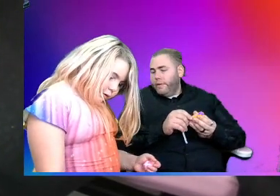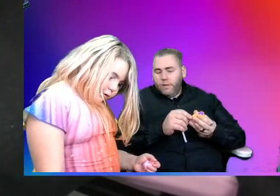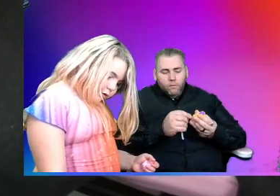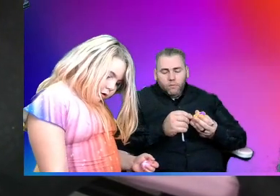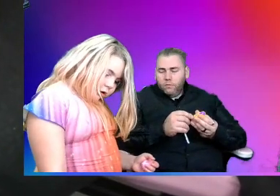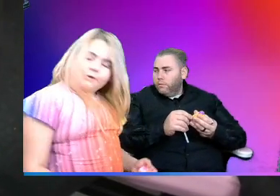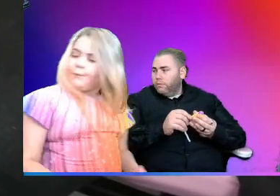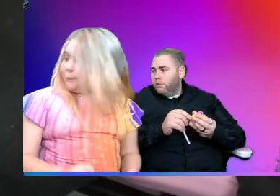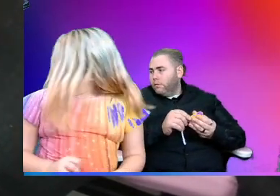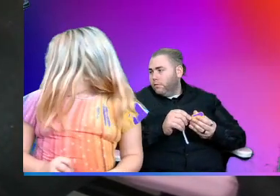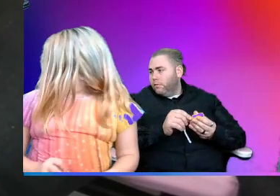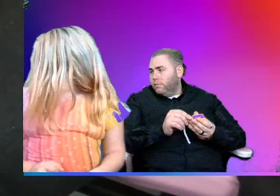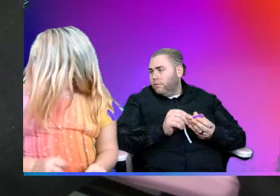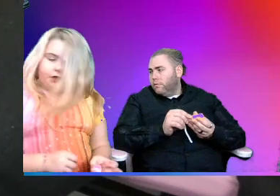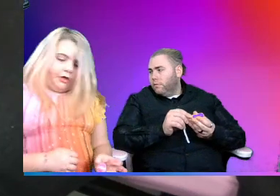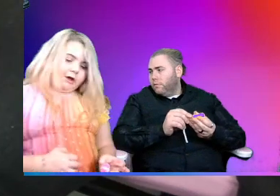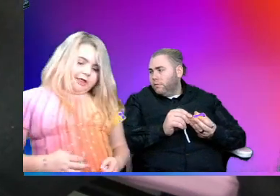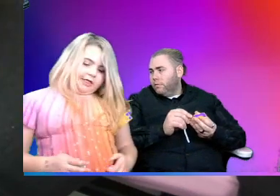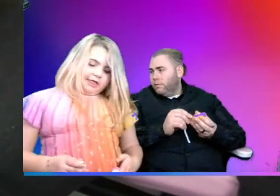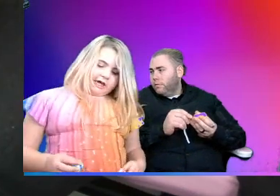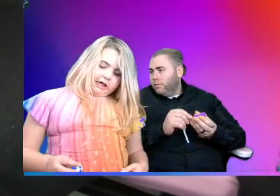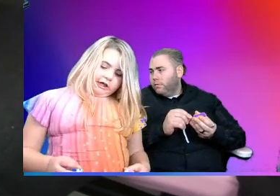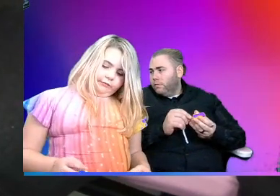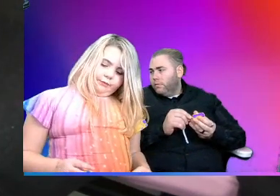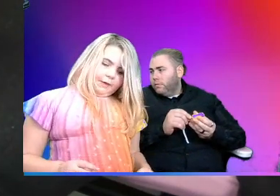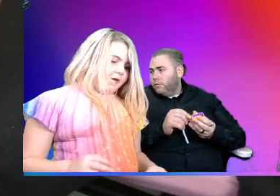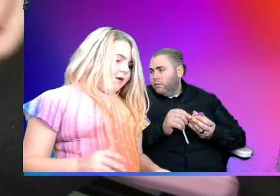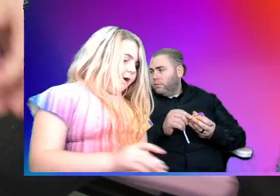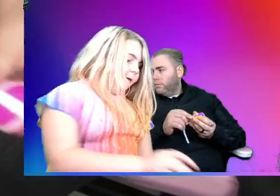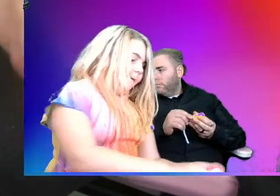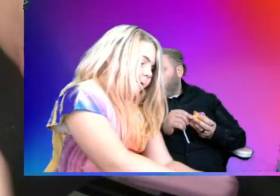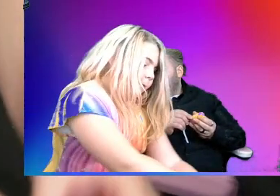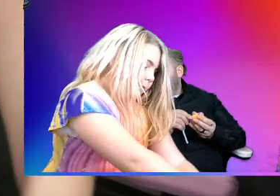Put what down? Velcro, like, sticky.